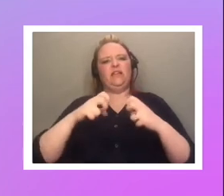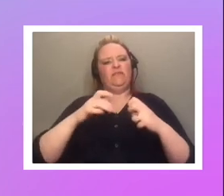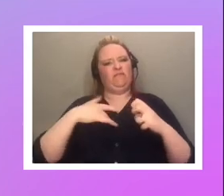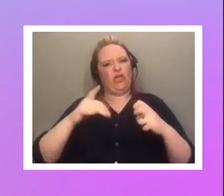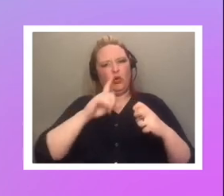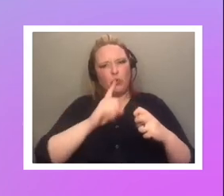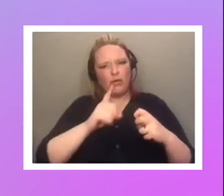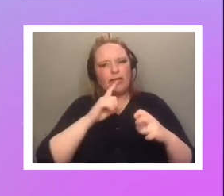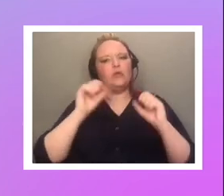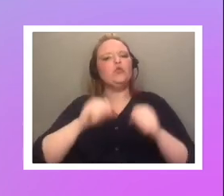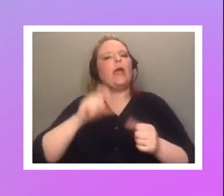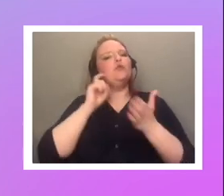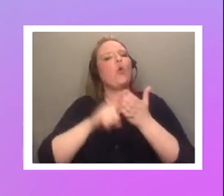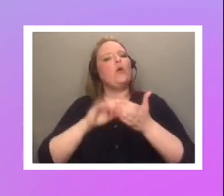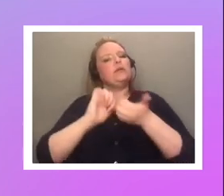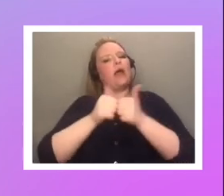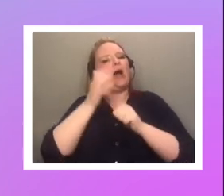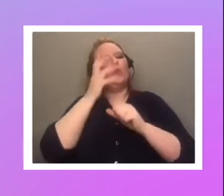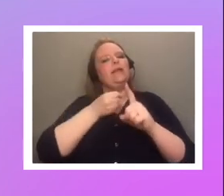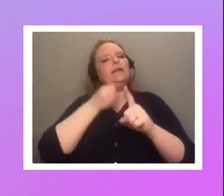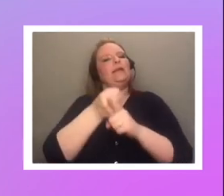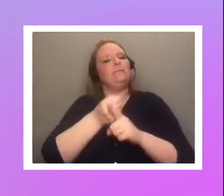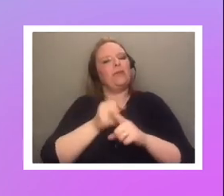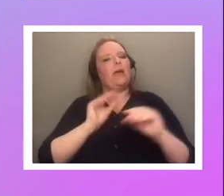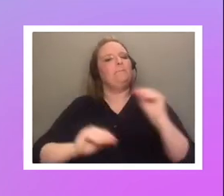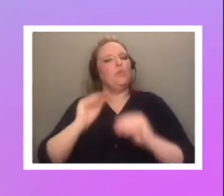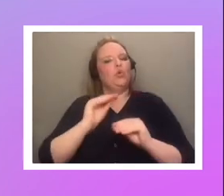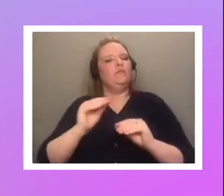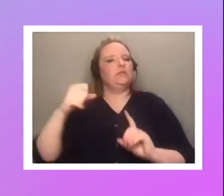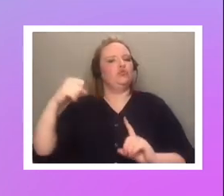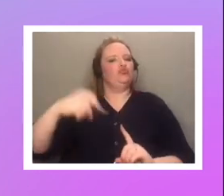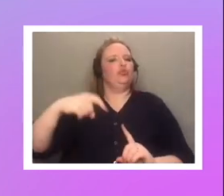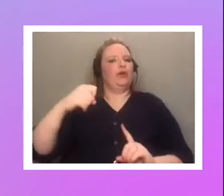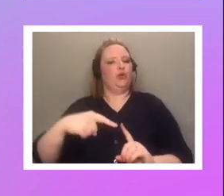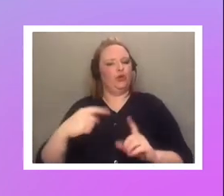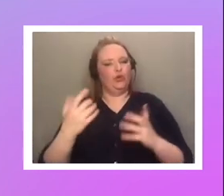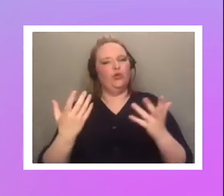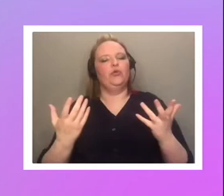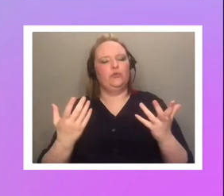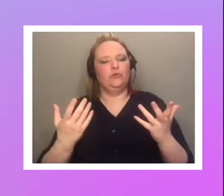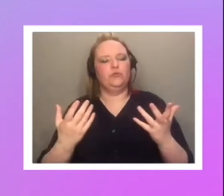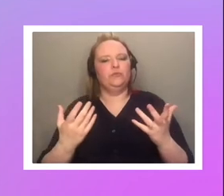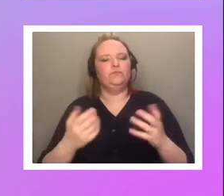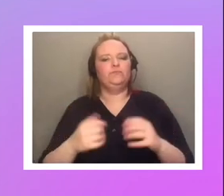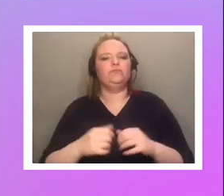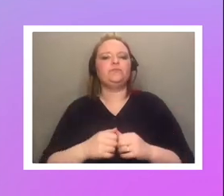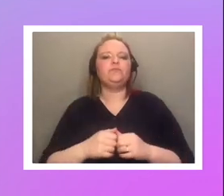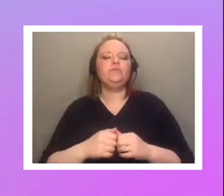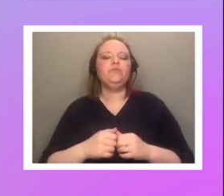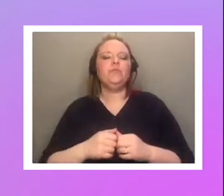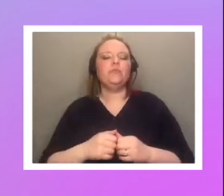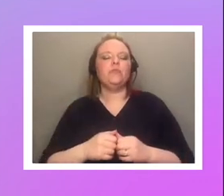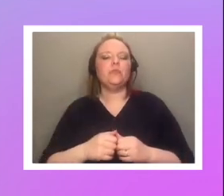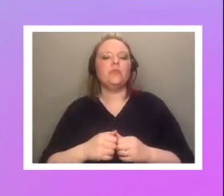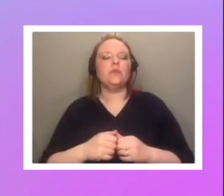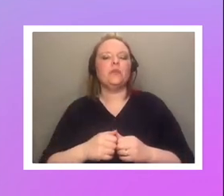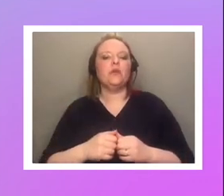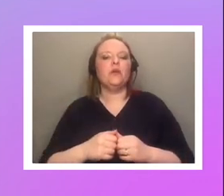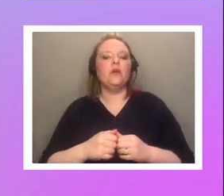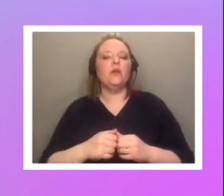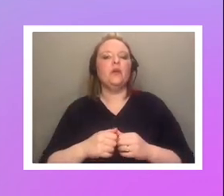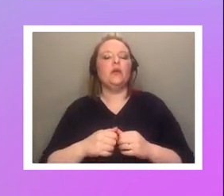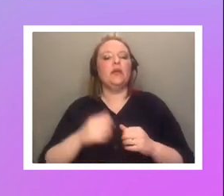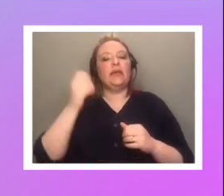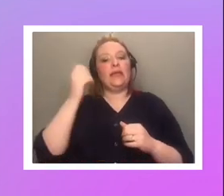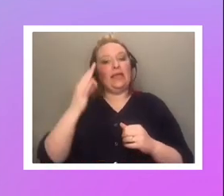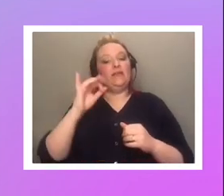see how that could suggest actual movement in a way that could be triggering. So if you are